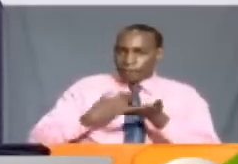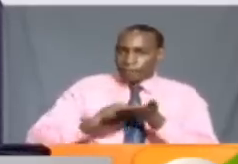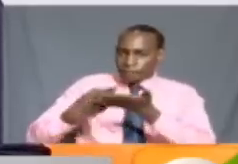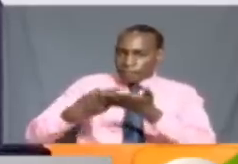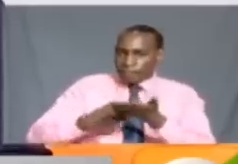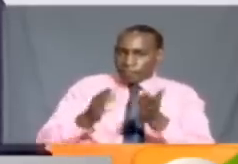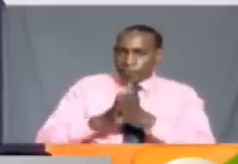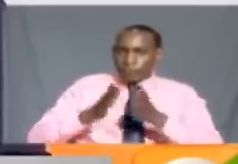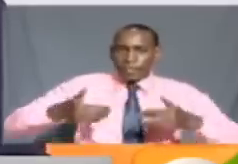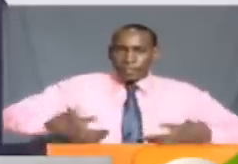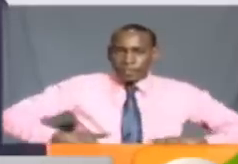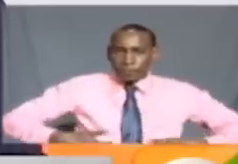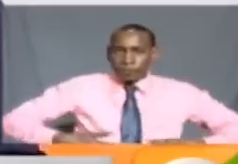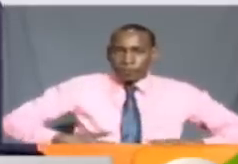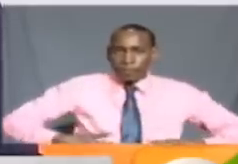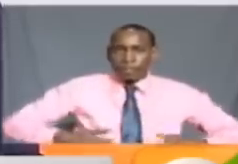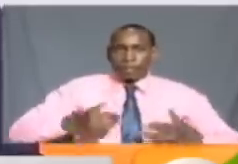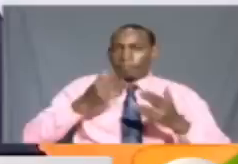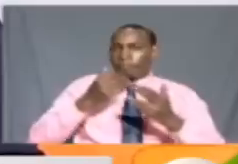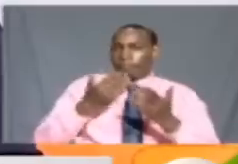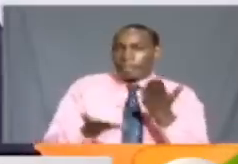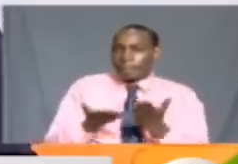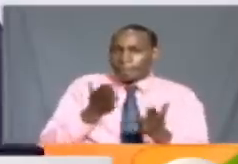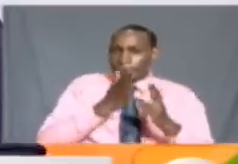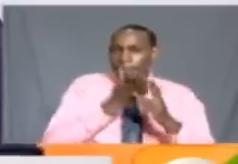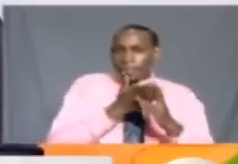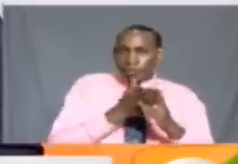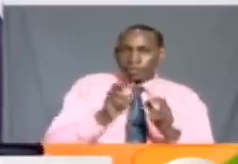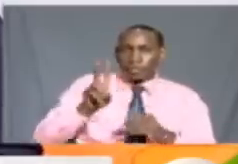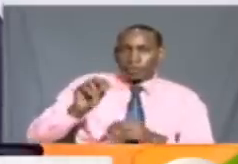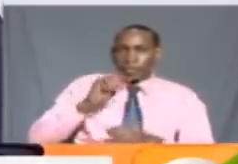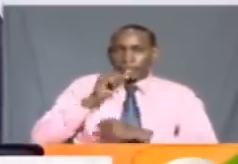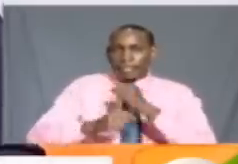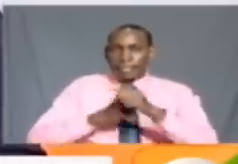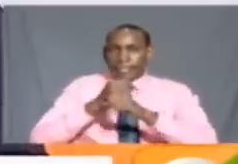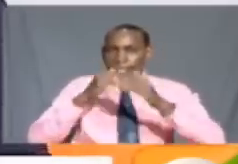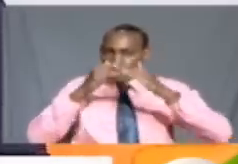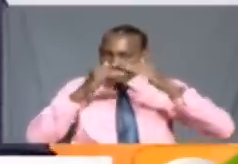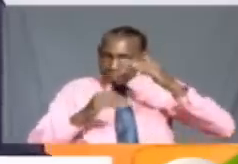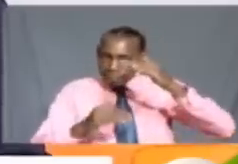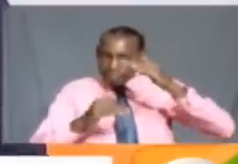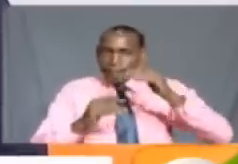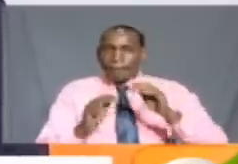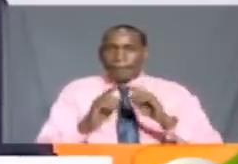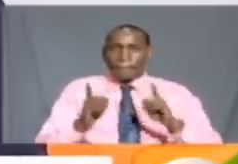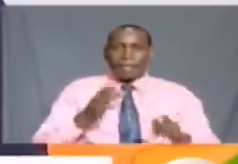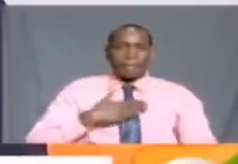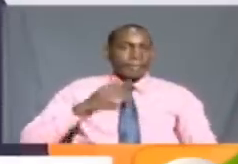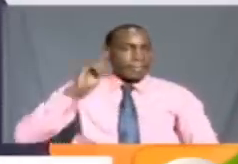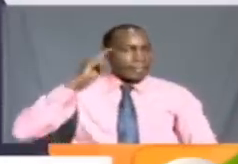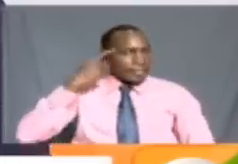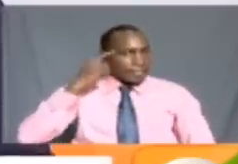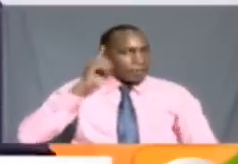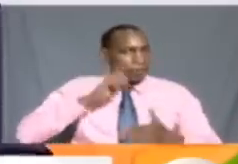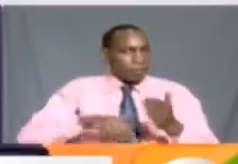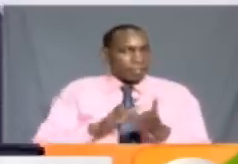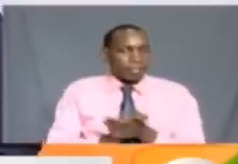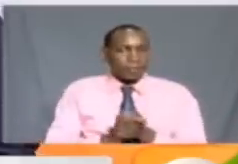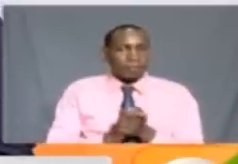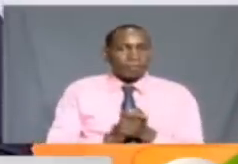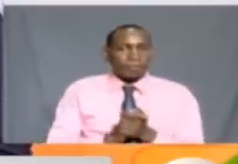young people, either between even 20 years and below, right? But then I think as a